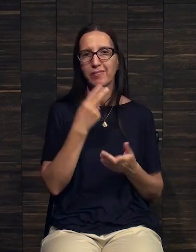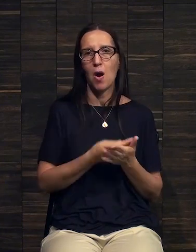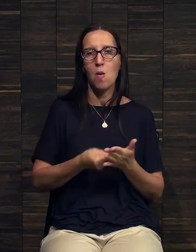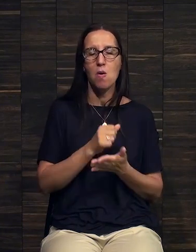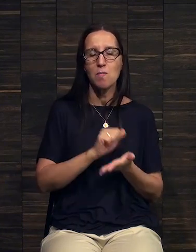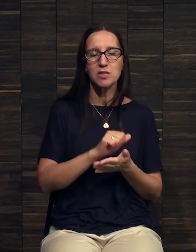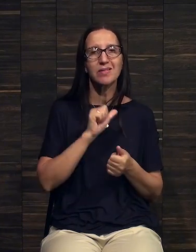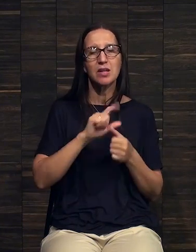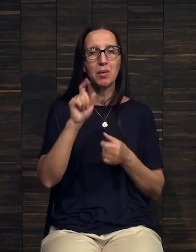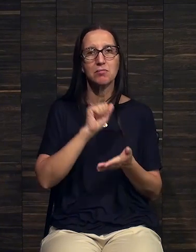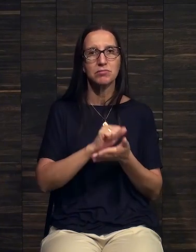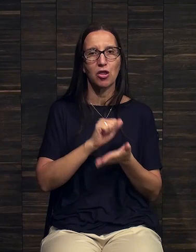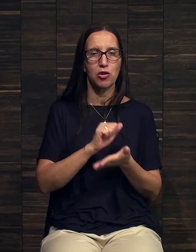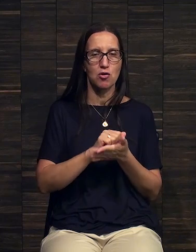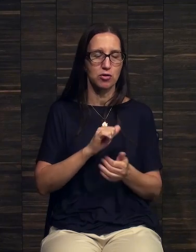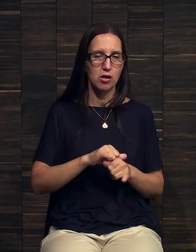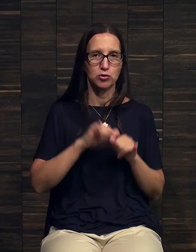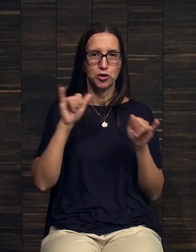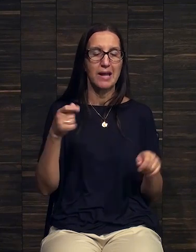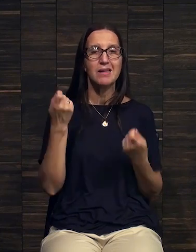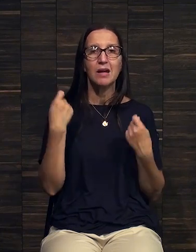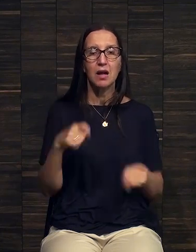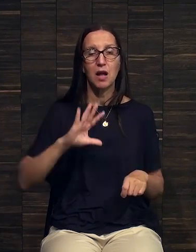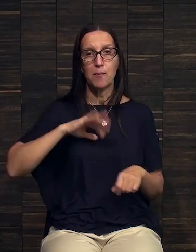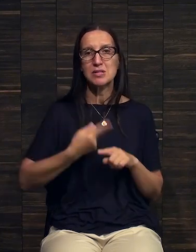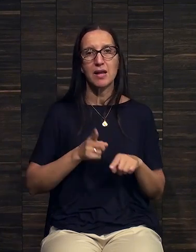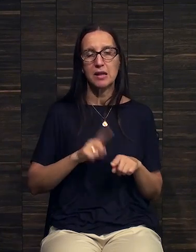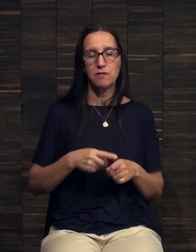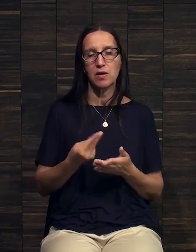comics from the printing runs perspective.